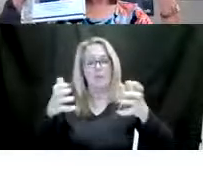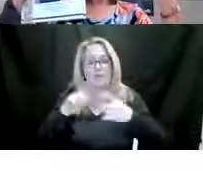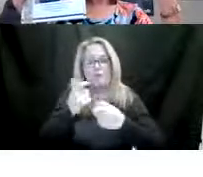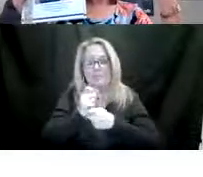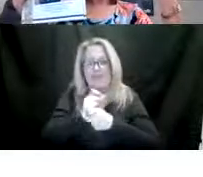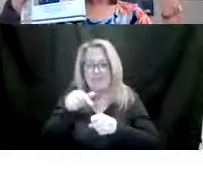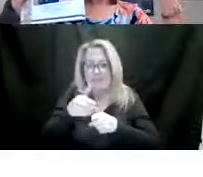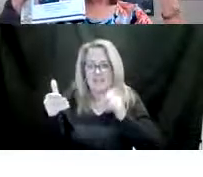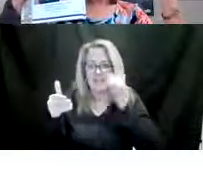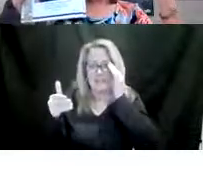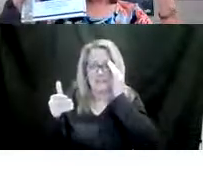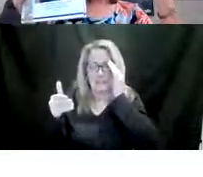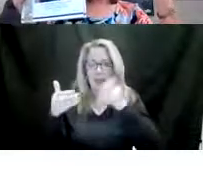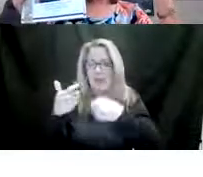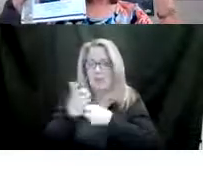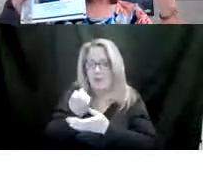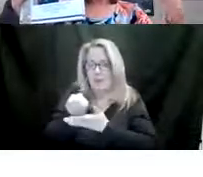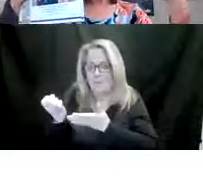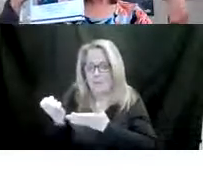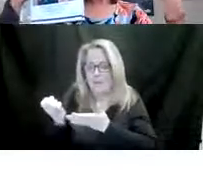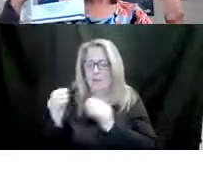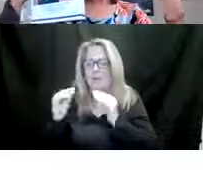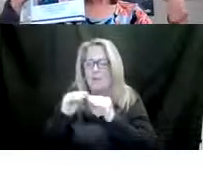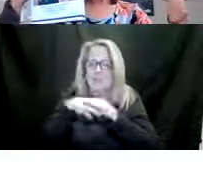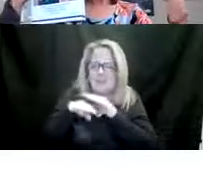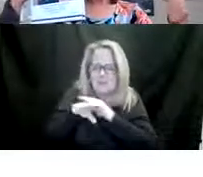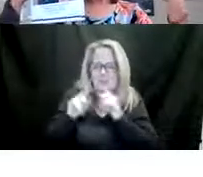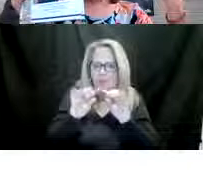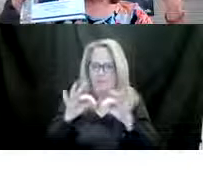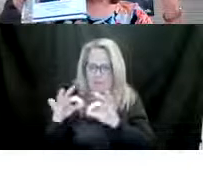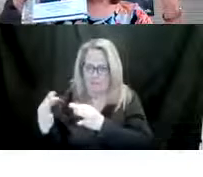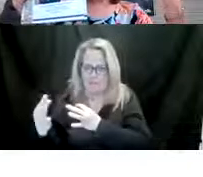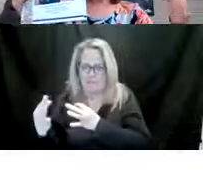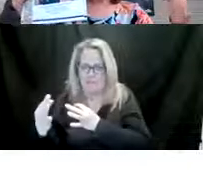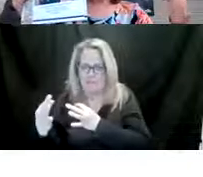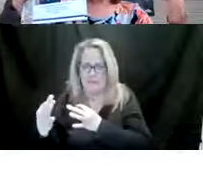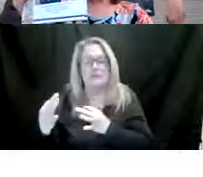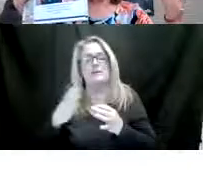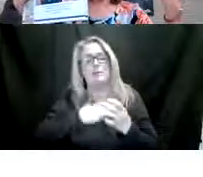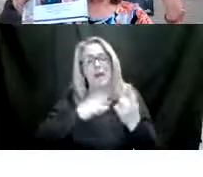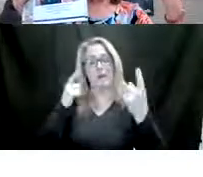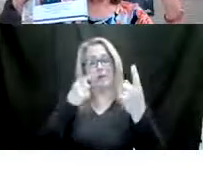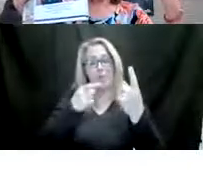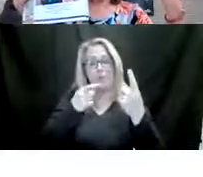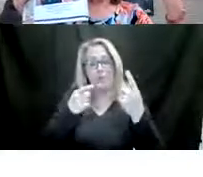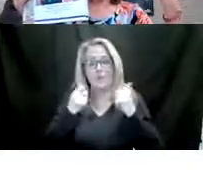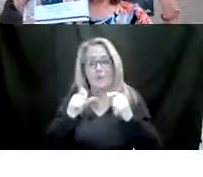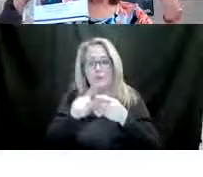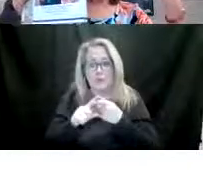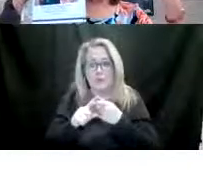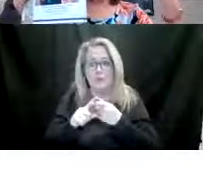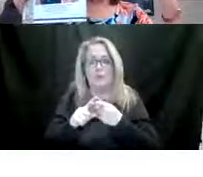make the pieces of equipment more accessible to families. So what I tried to do was to gather a lot